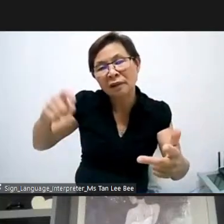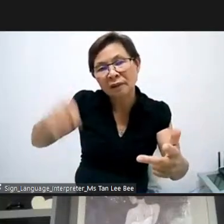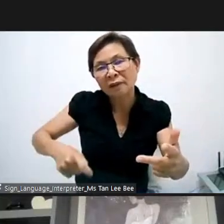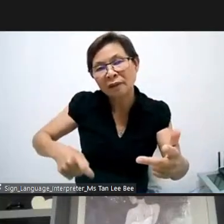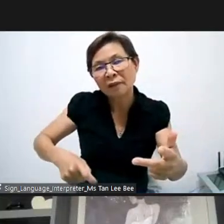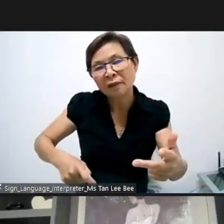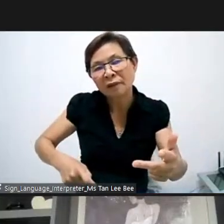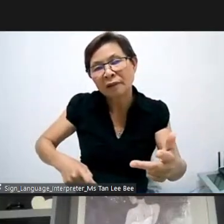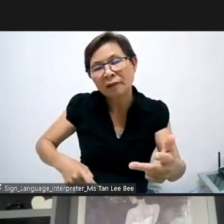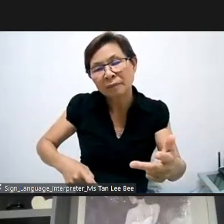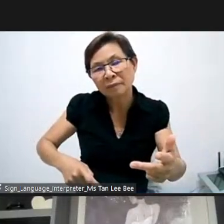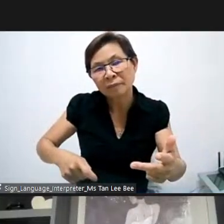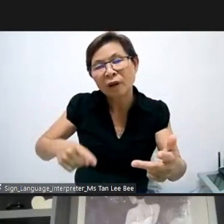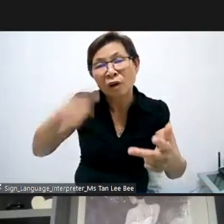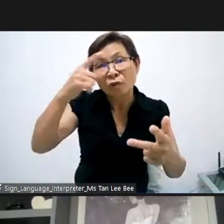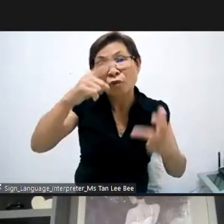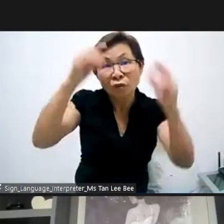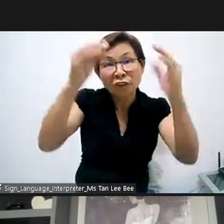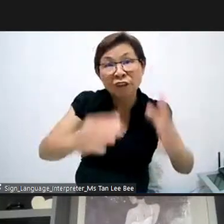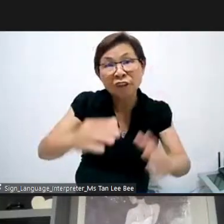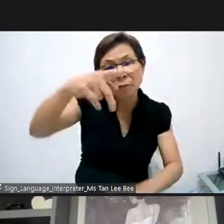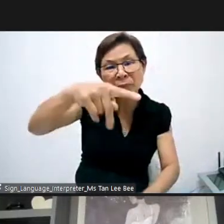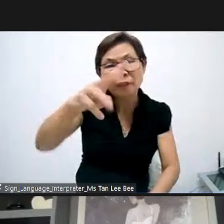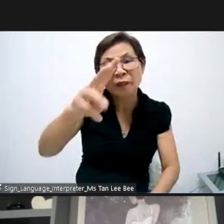the teacher of special education